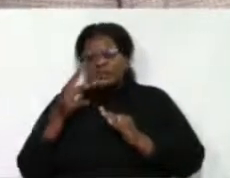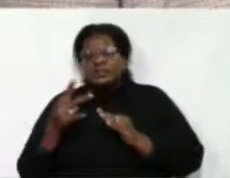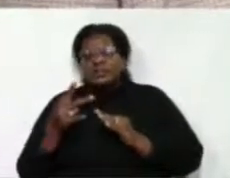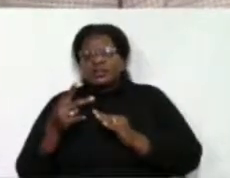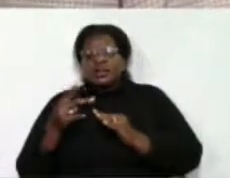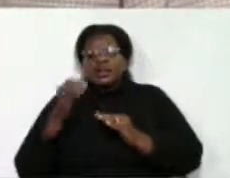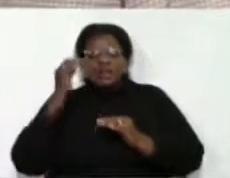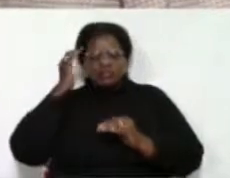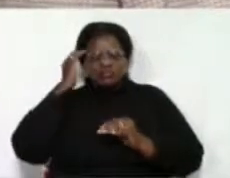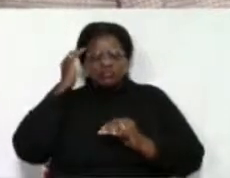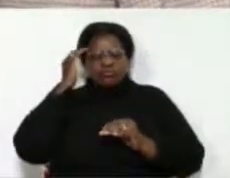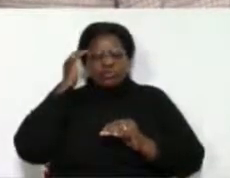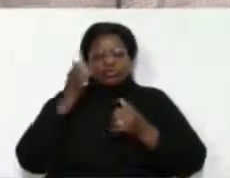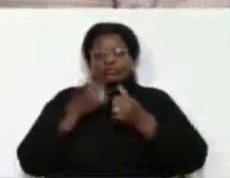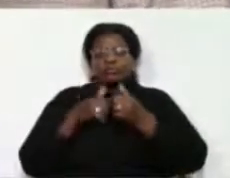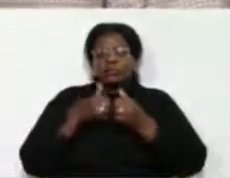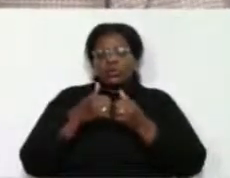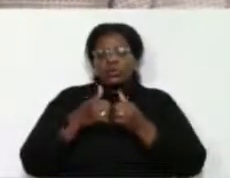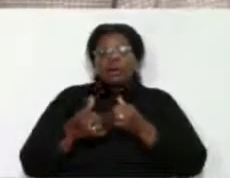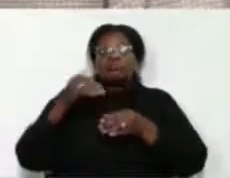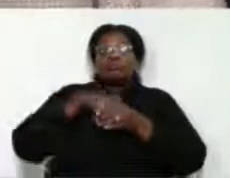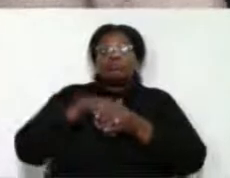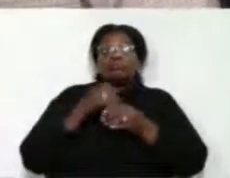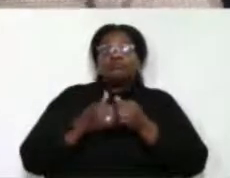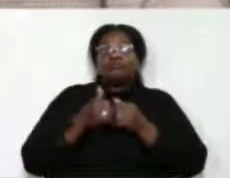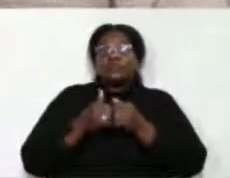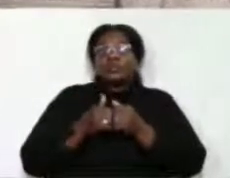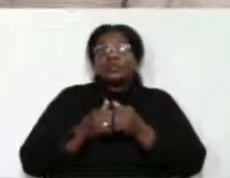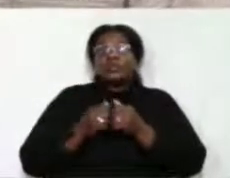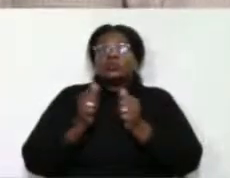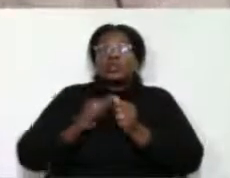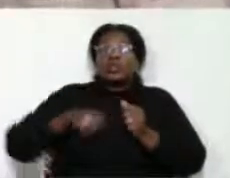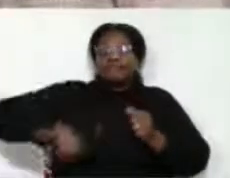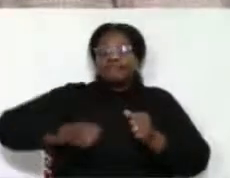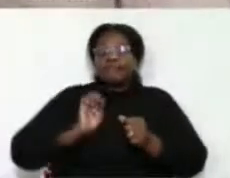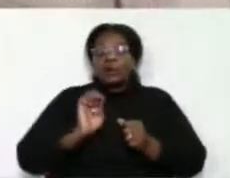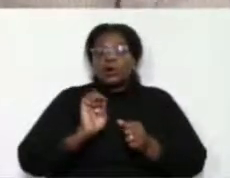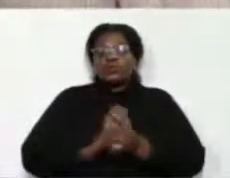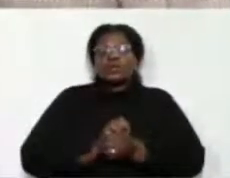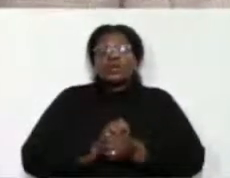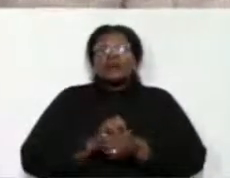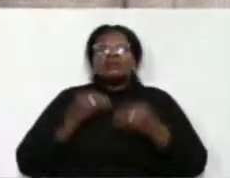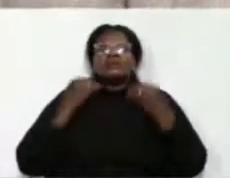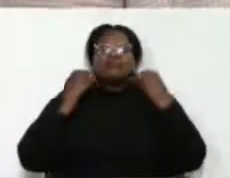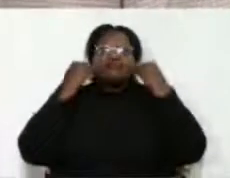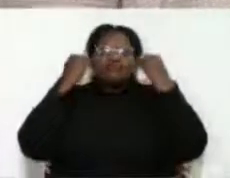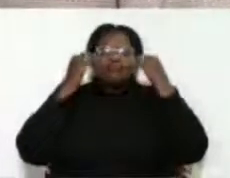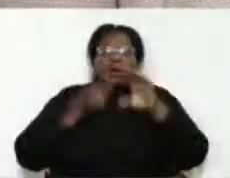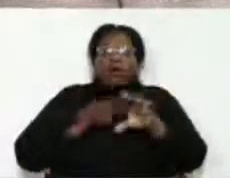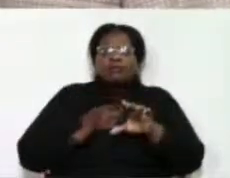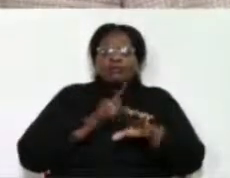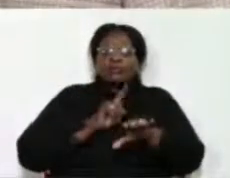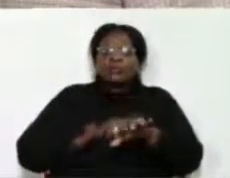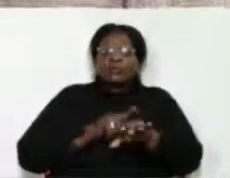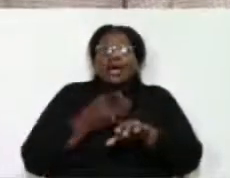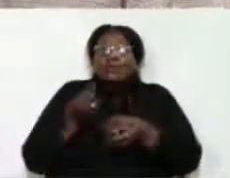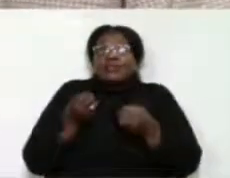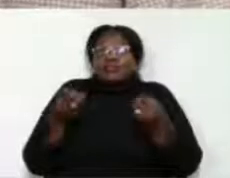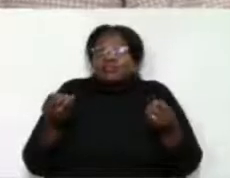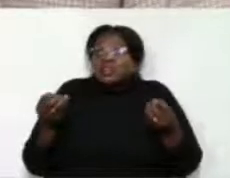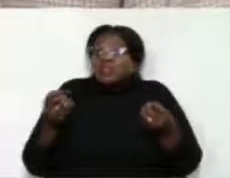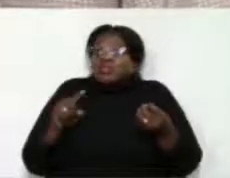of going into business with your spouse, maybe, because it's just too much stress that you have all these other things to share.